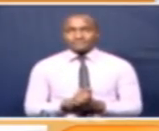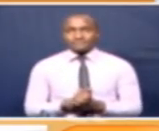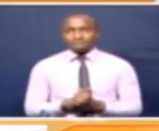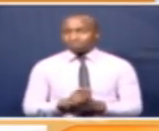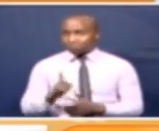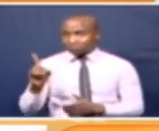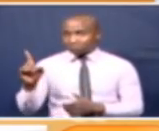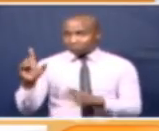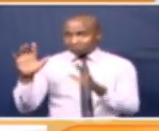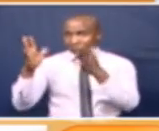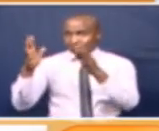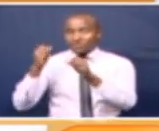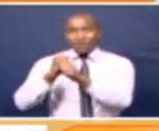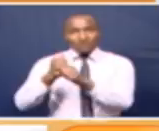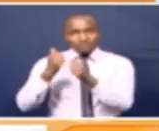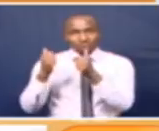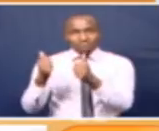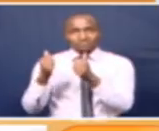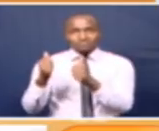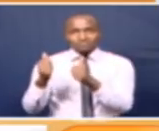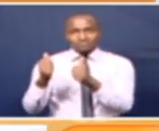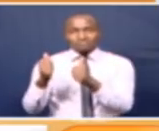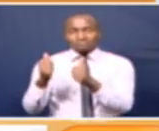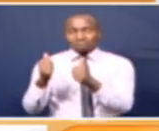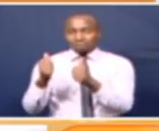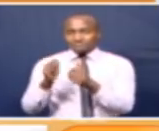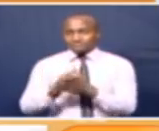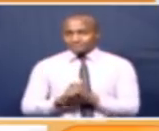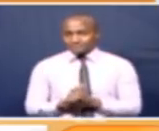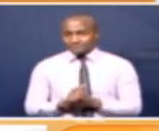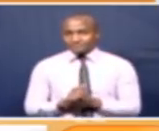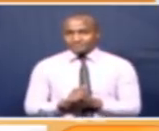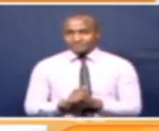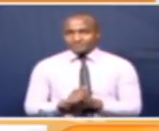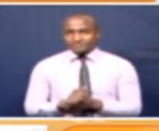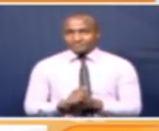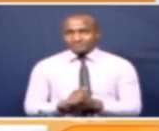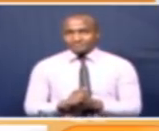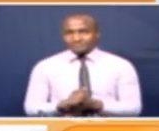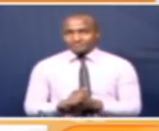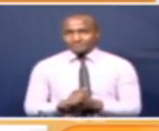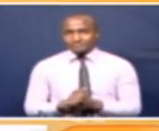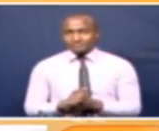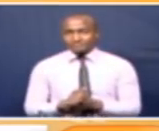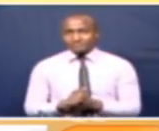Rose, congratulations for the wonderful performance. Remember that the sky is the limit.